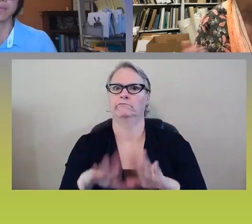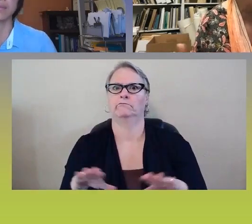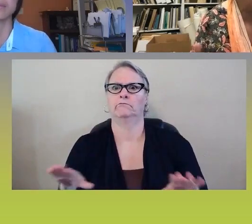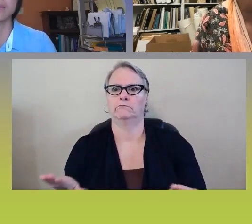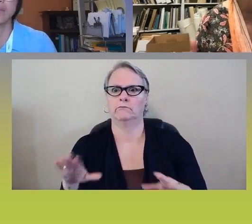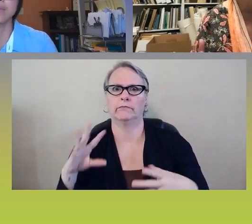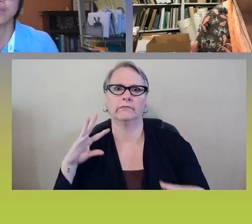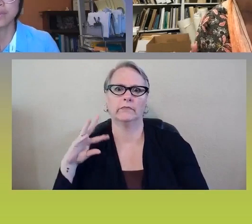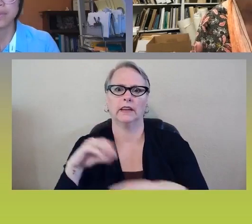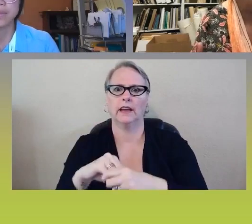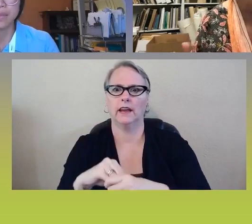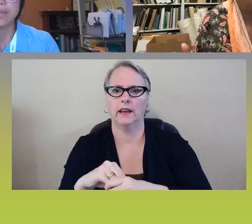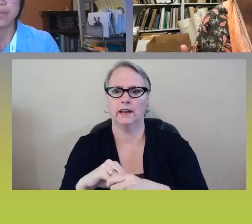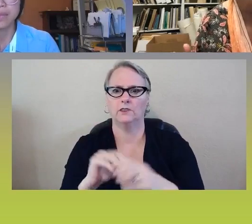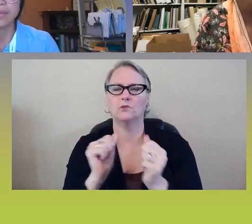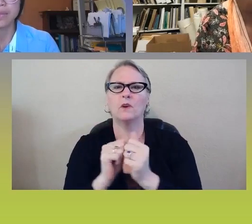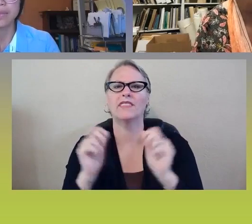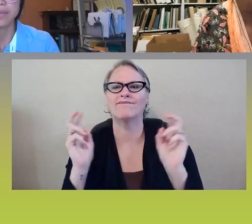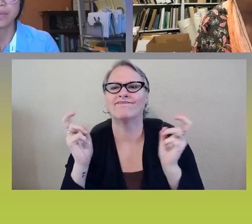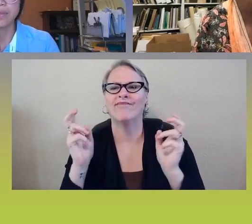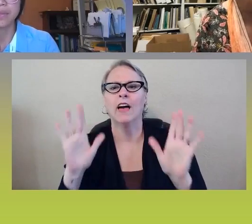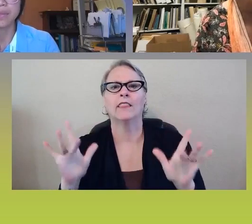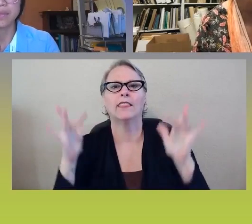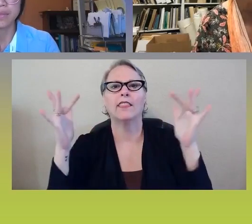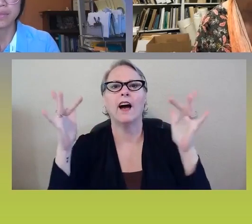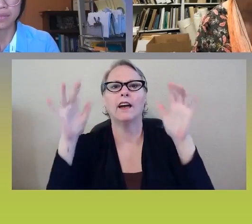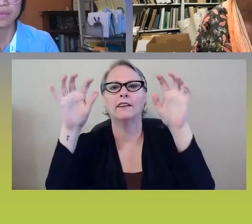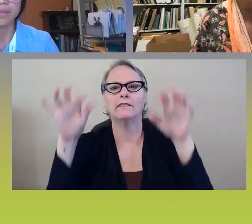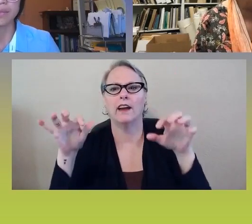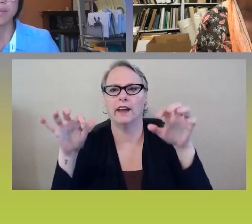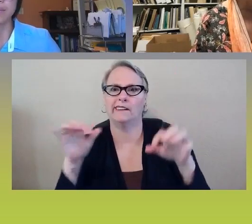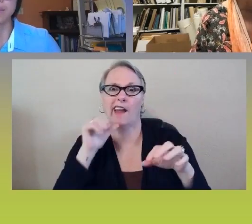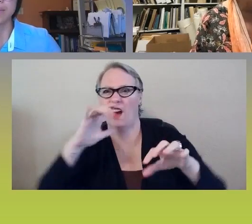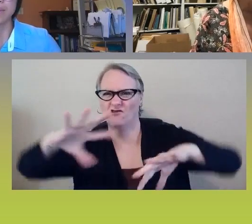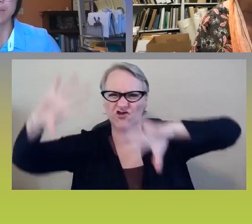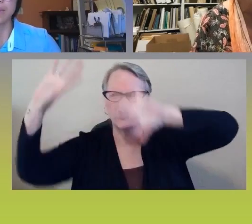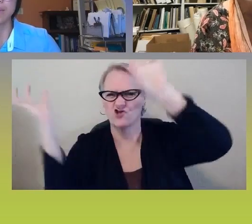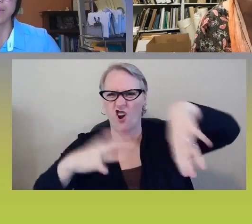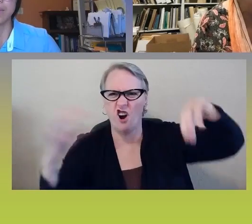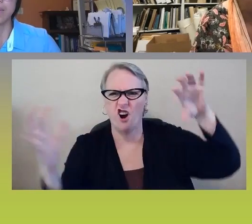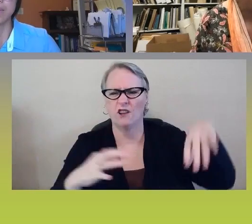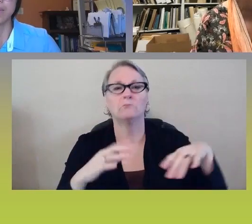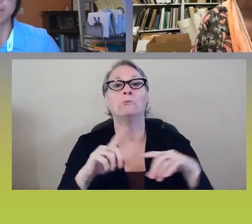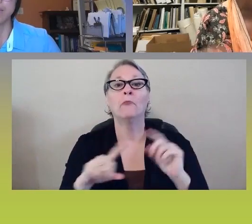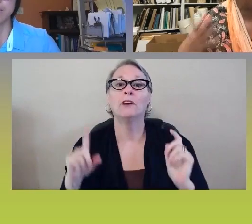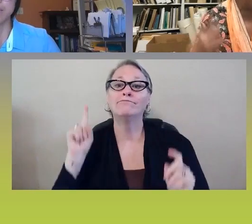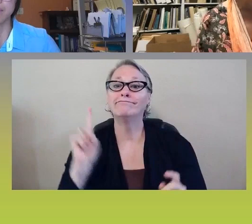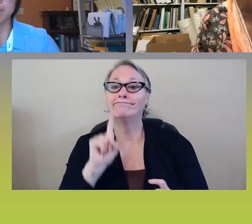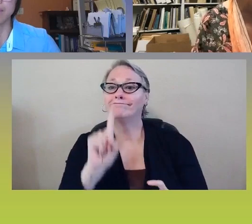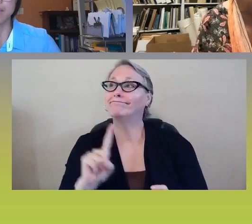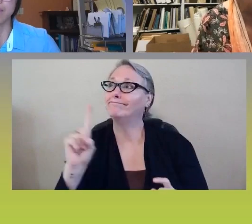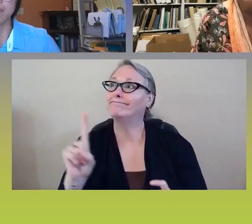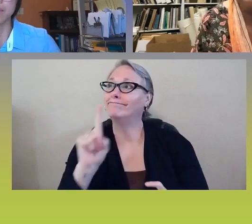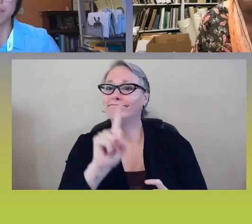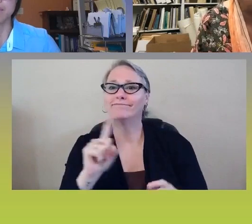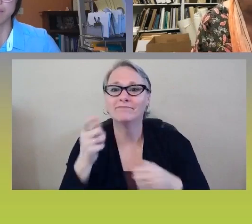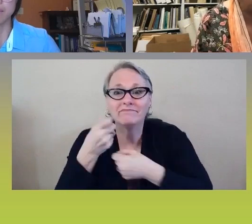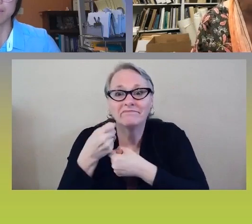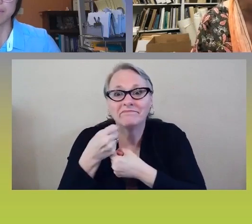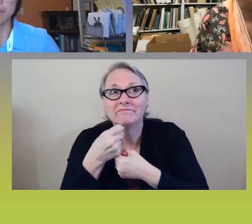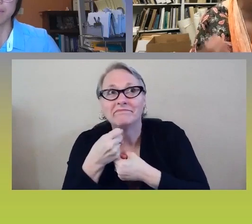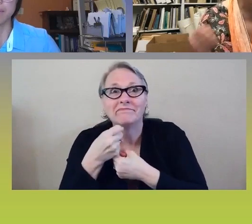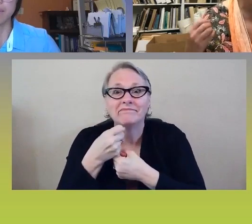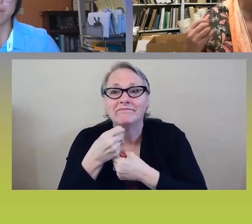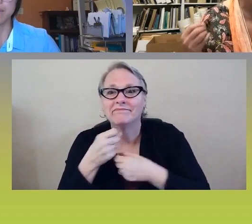a light rain. I don't say a big storm, but even walking a little bit around with a poncho